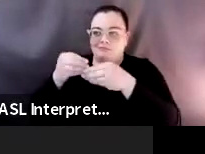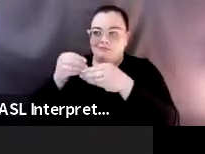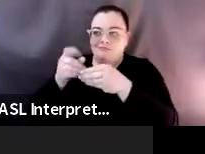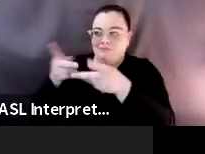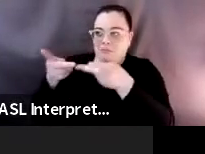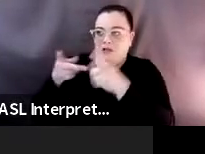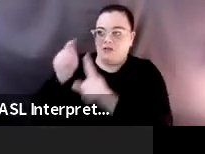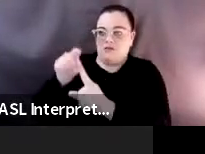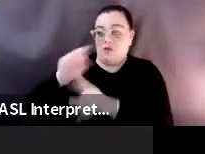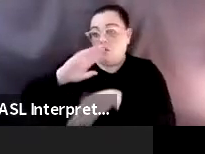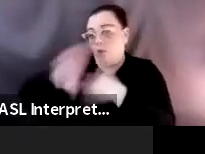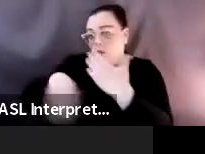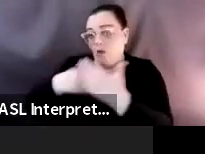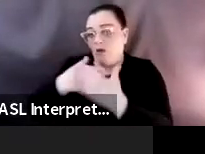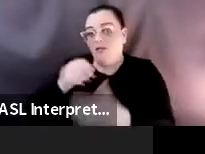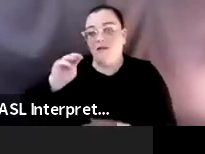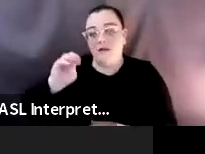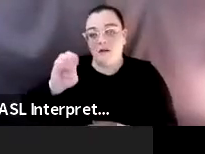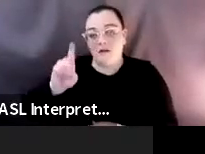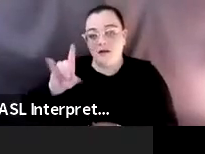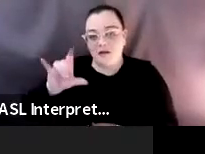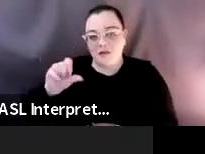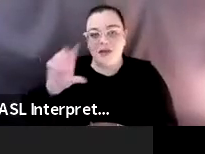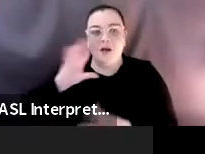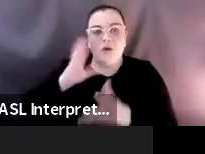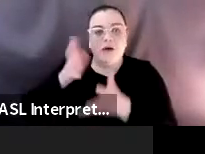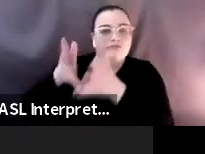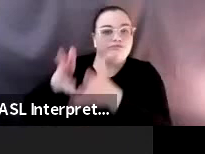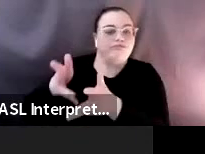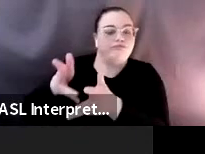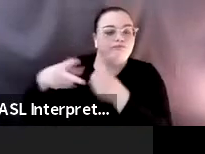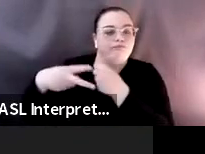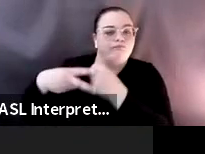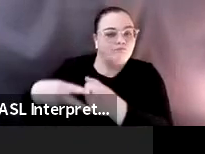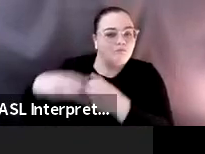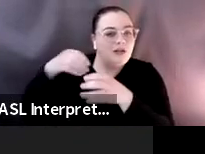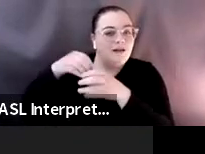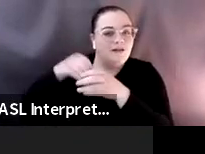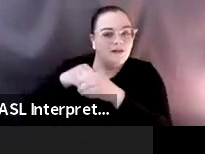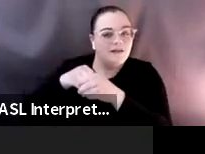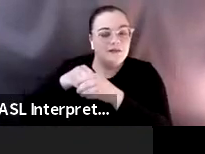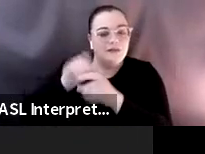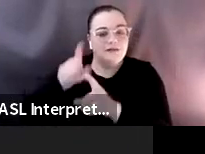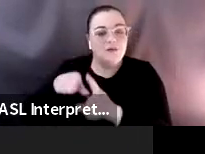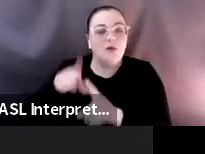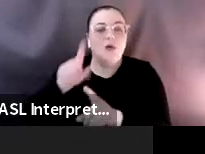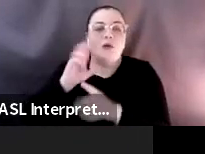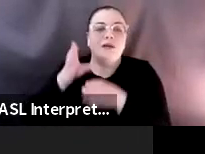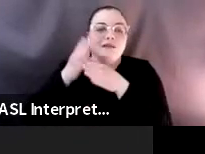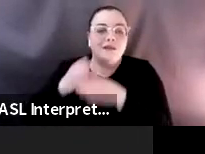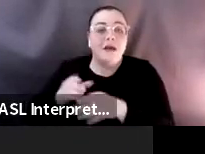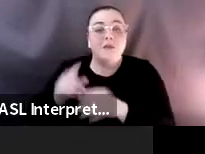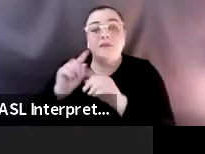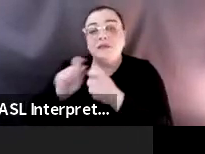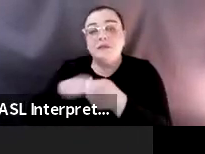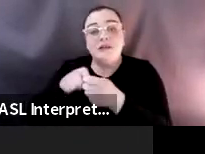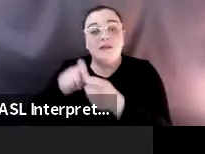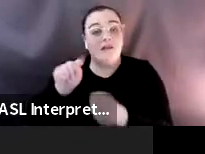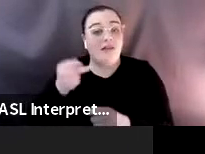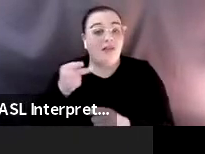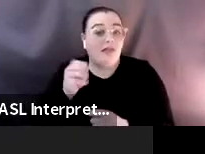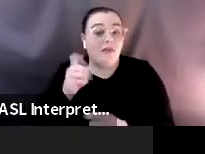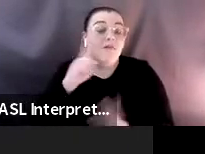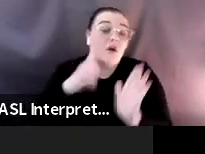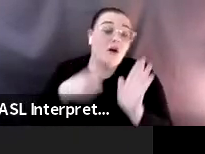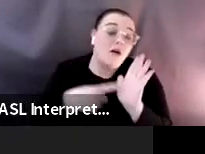place where your media is going to live for different content that is sort of divided by theme. So for instance, if I was editing,